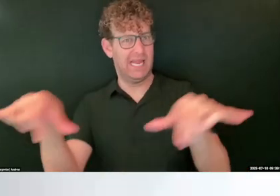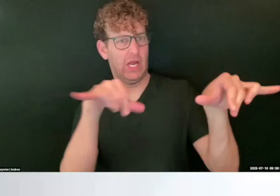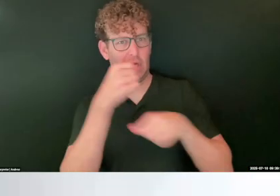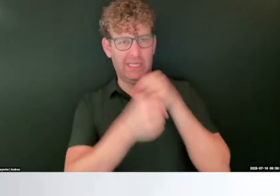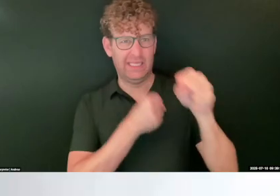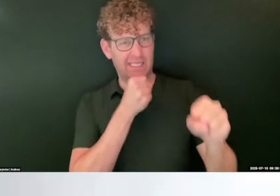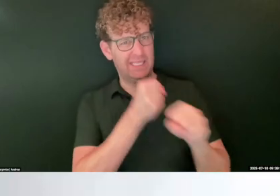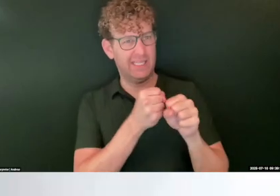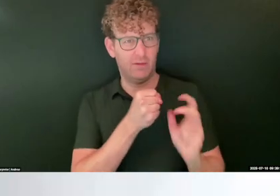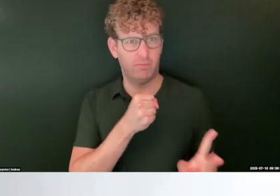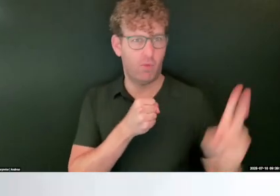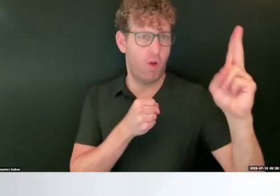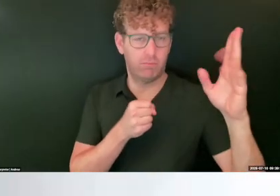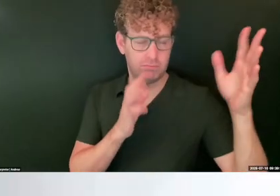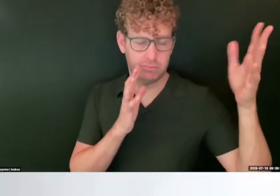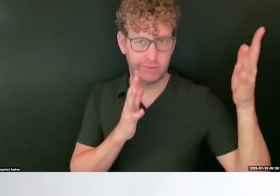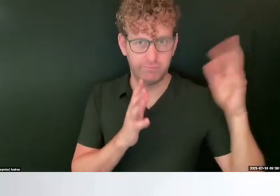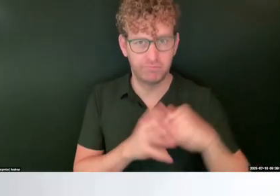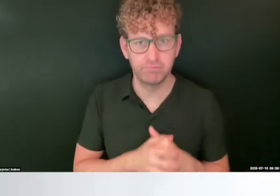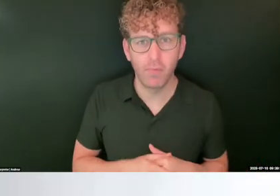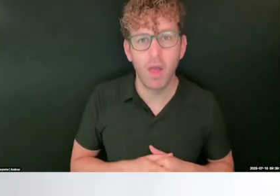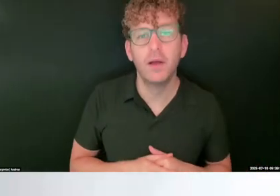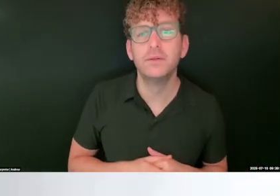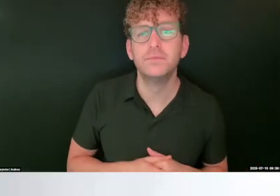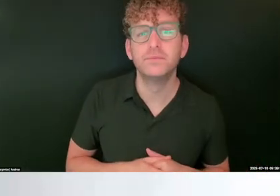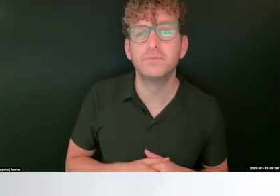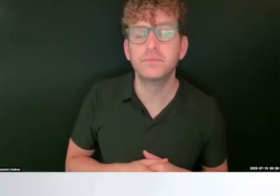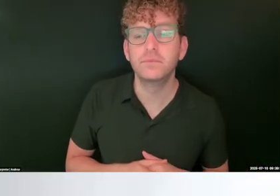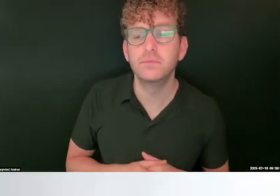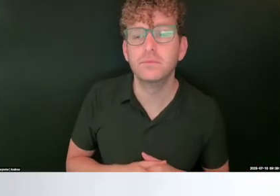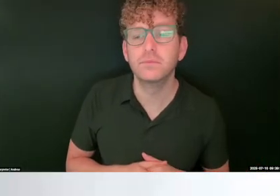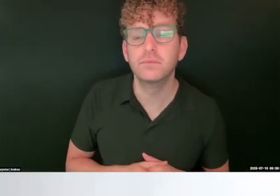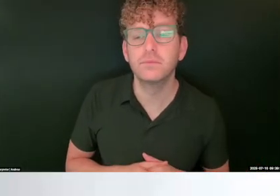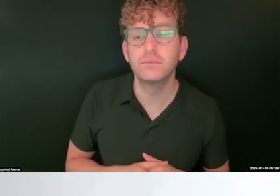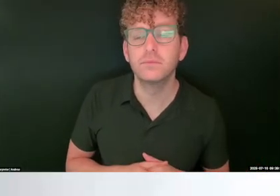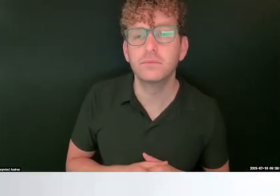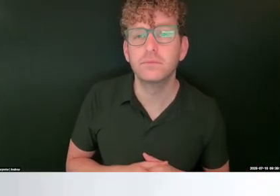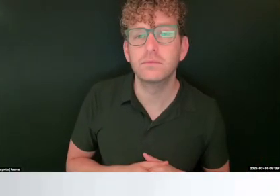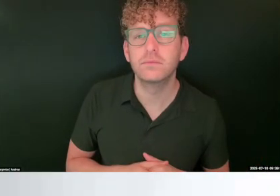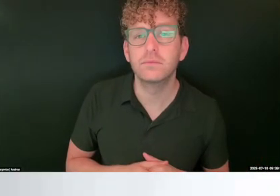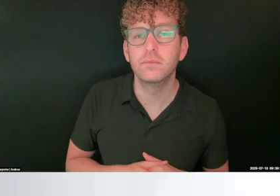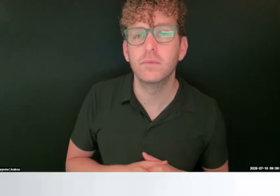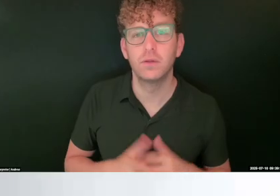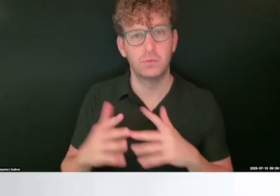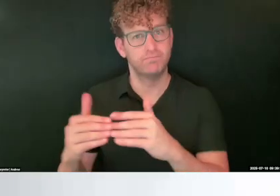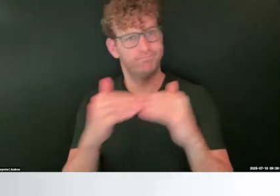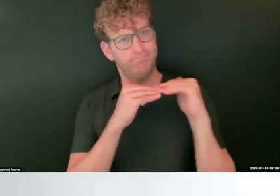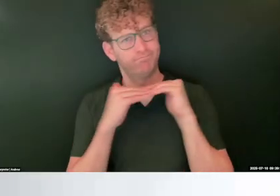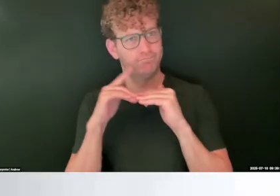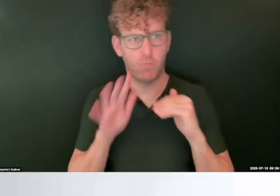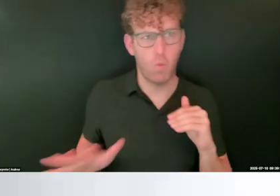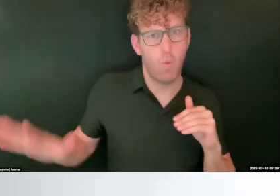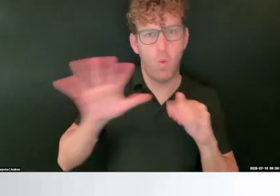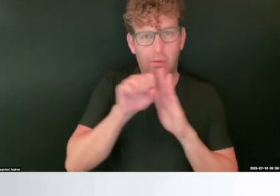equitable in all areas of the state. One proposal is to set the cutoff at vehicles that are